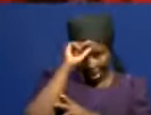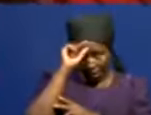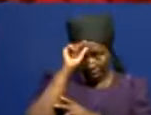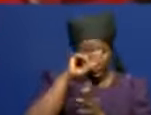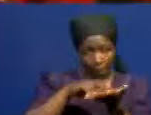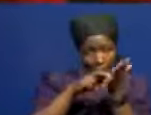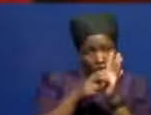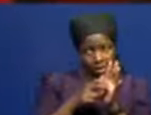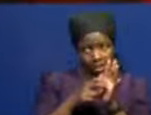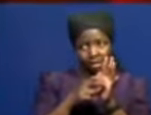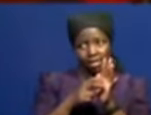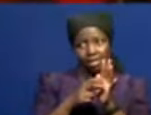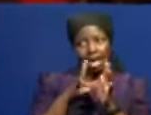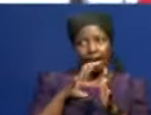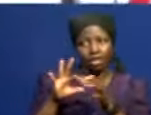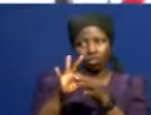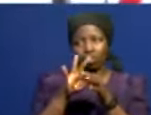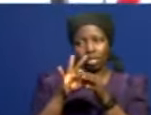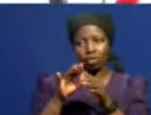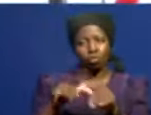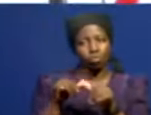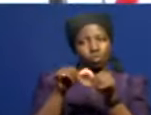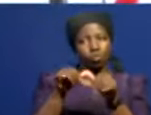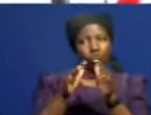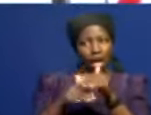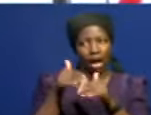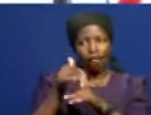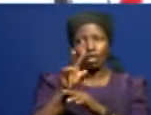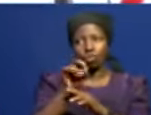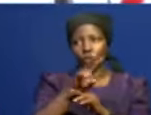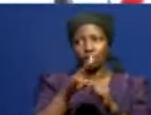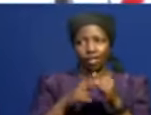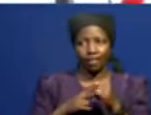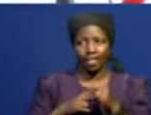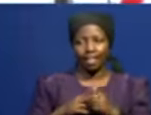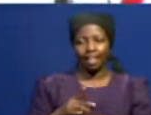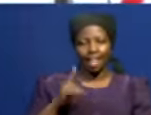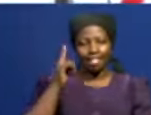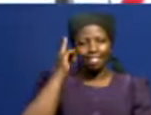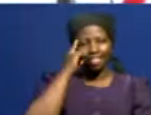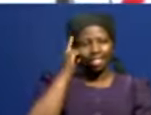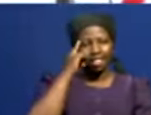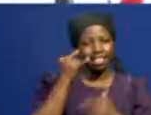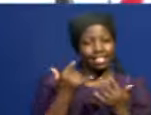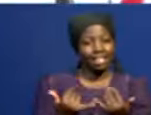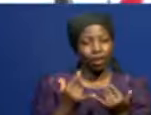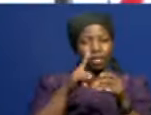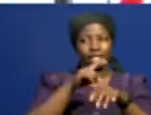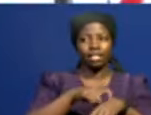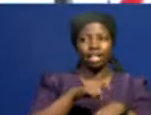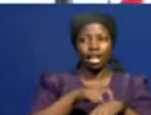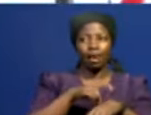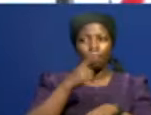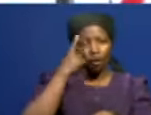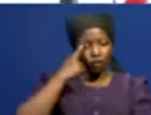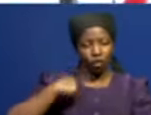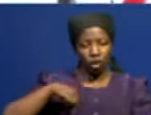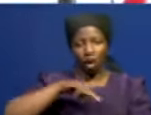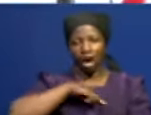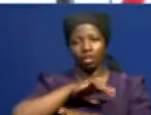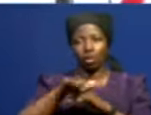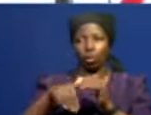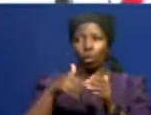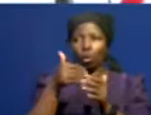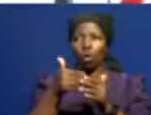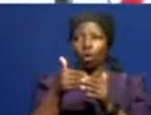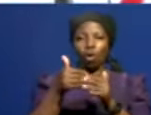beyond 2027. I think it is time that we all embrace the government so